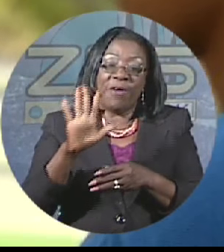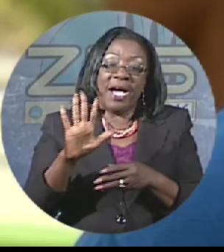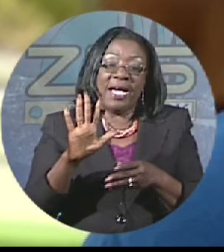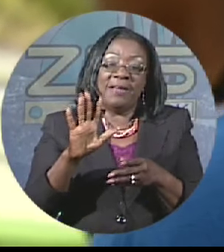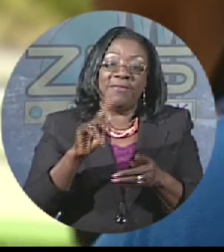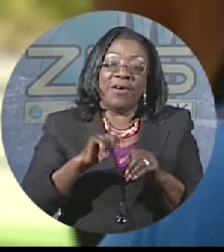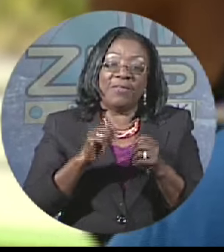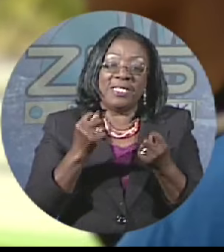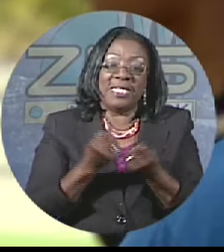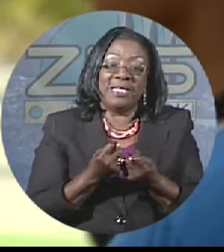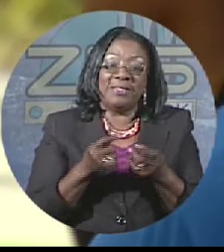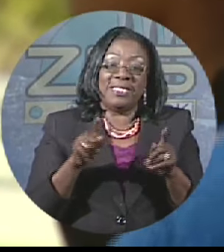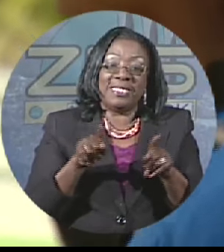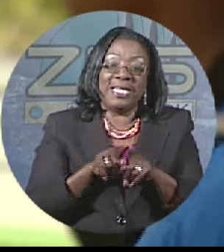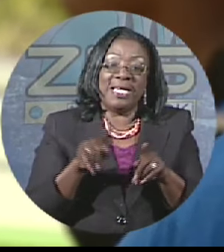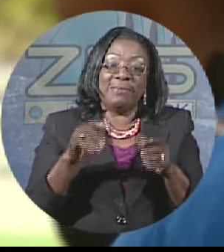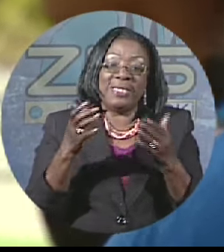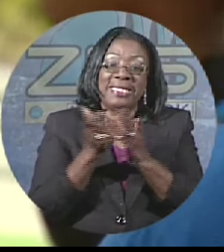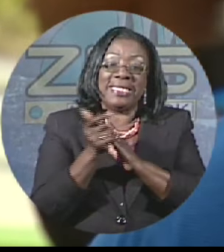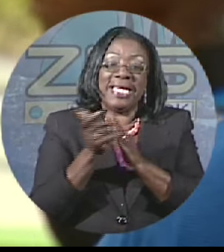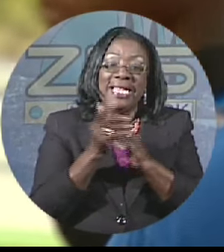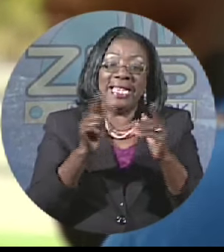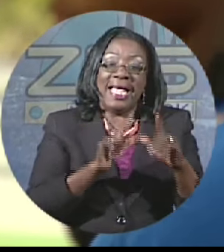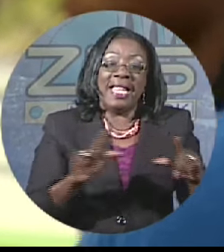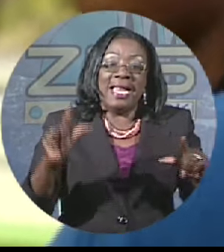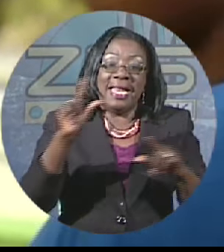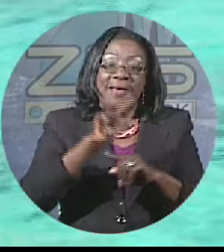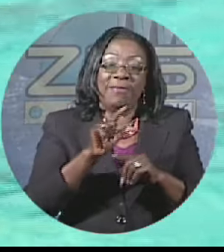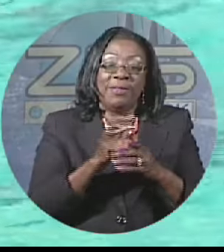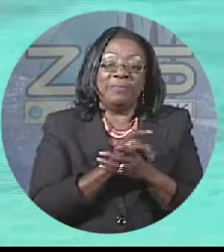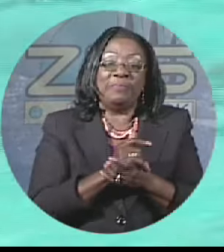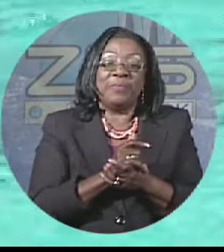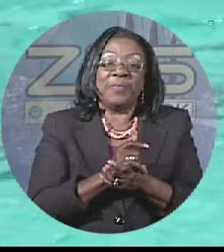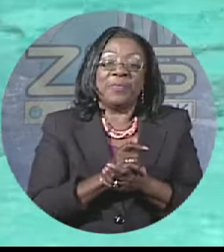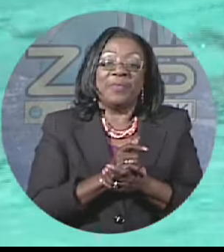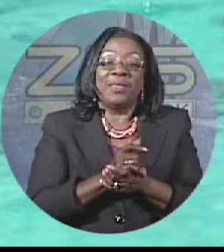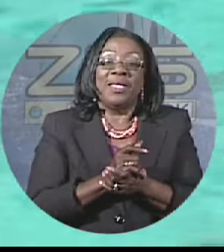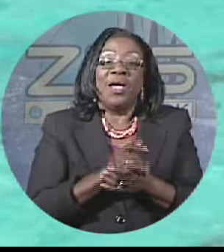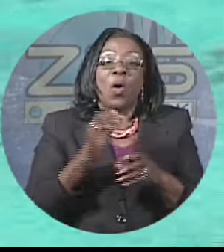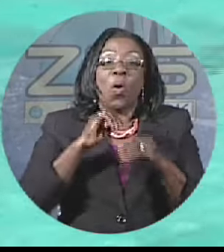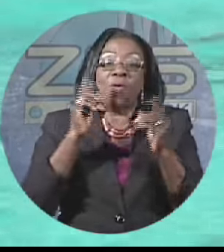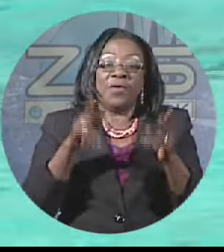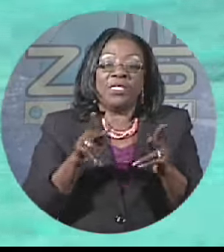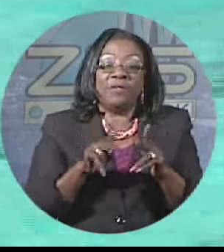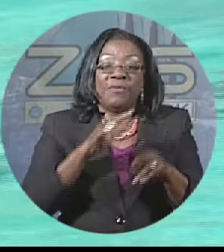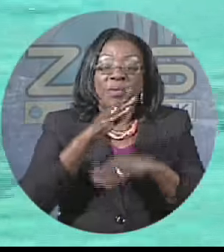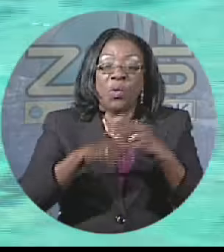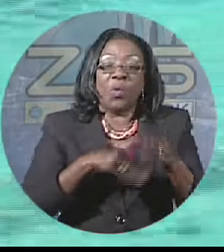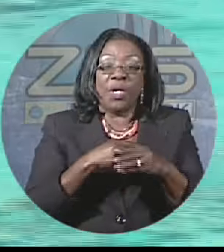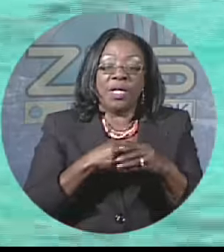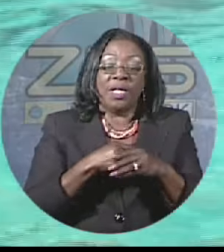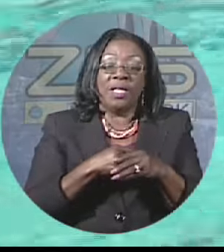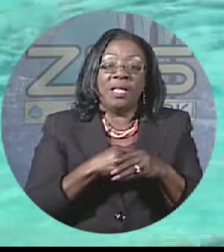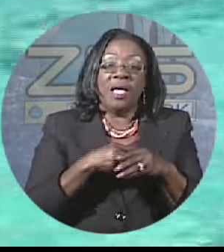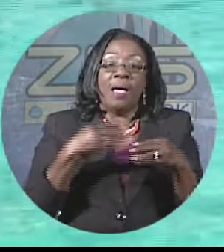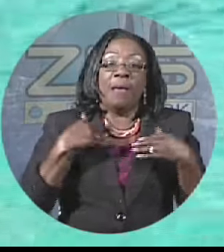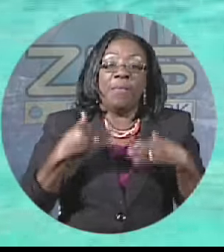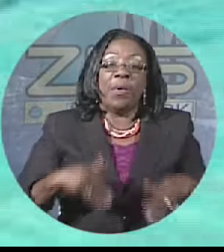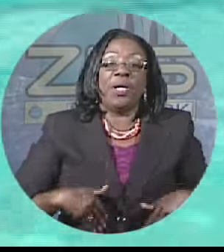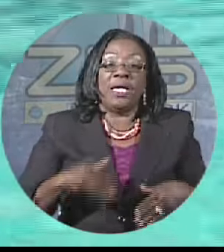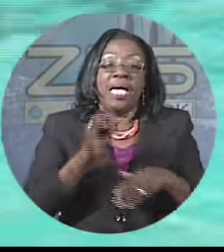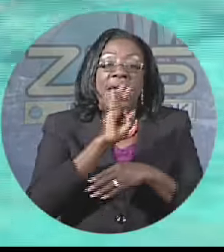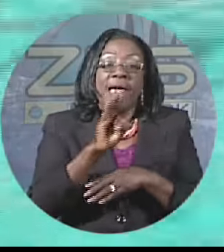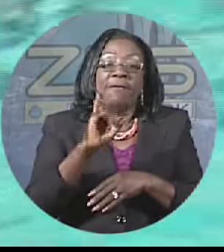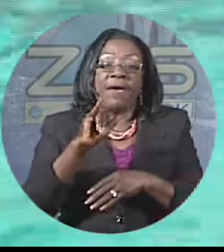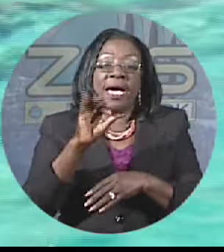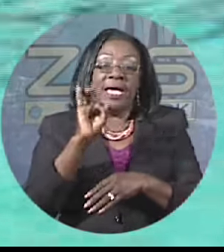the same skill level, so it comes down to who performs on the day. Officials from the world governing body, FINA, in town as well.